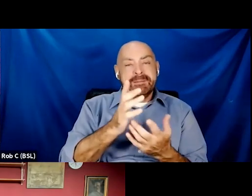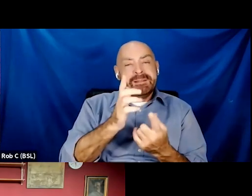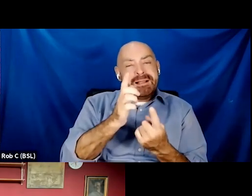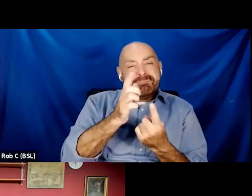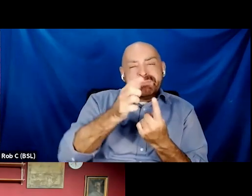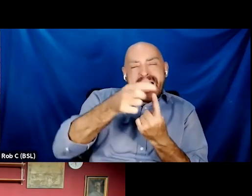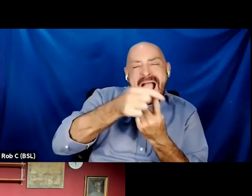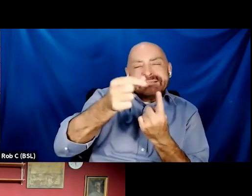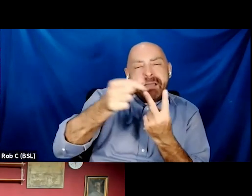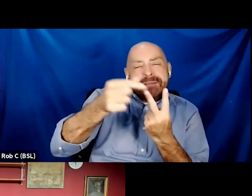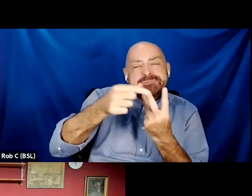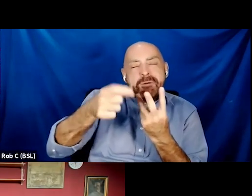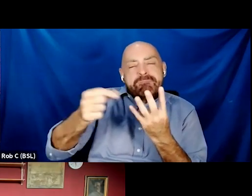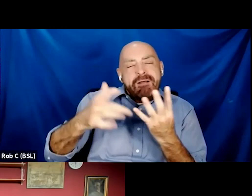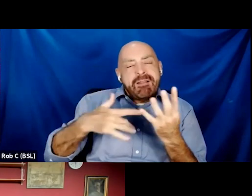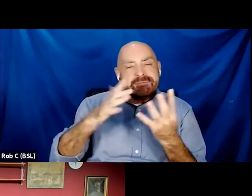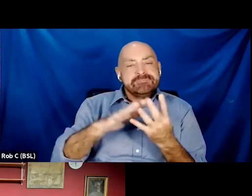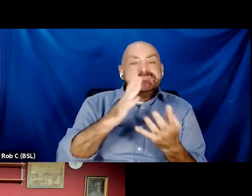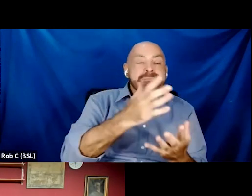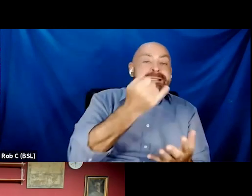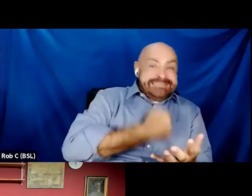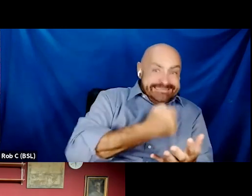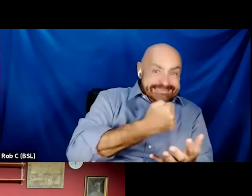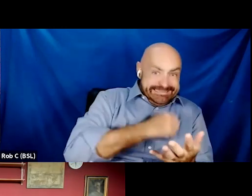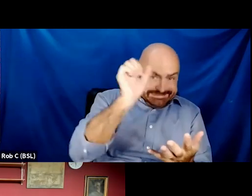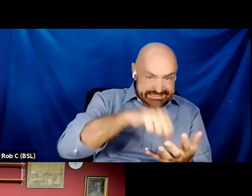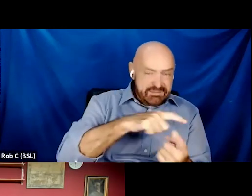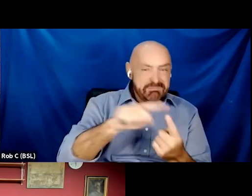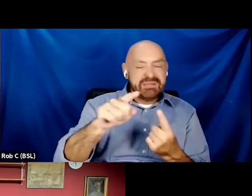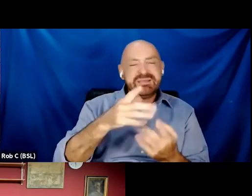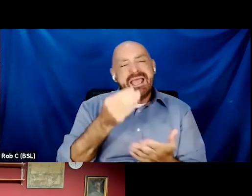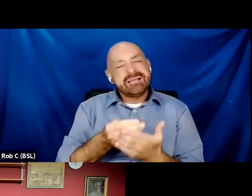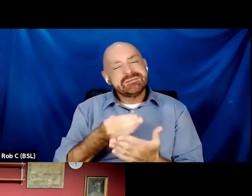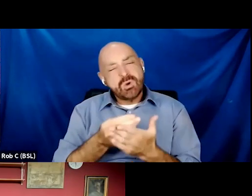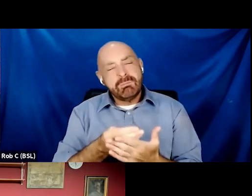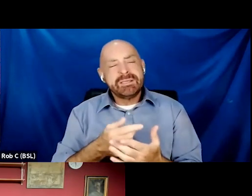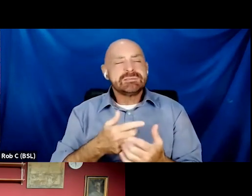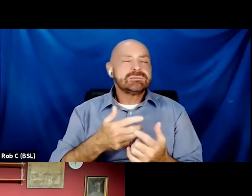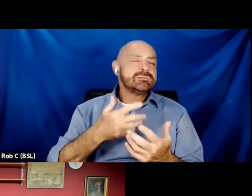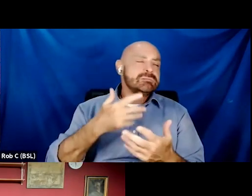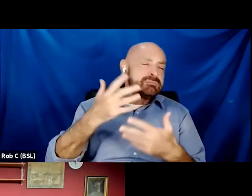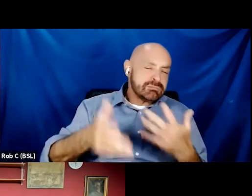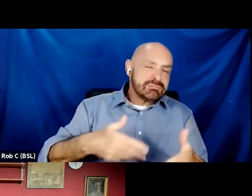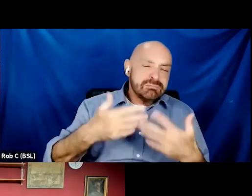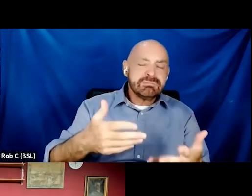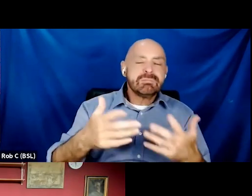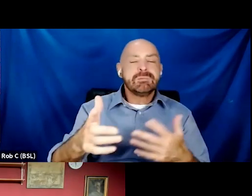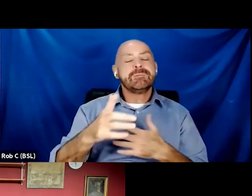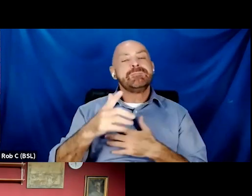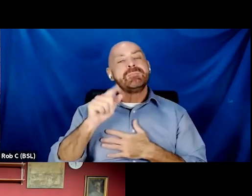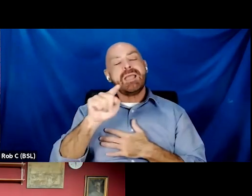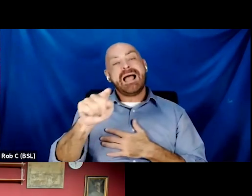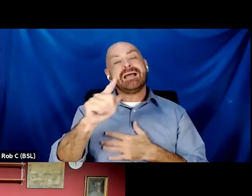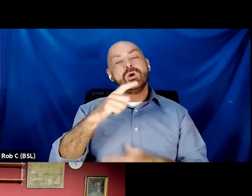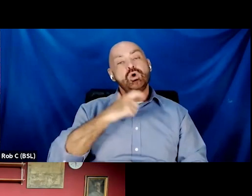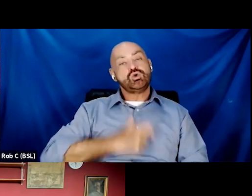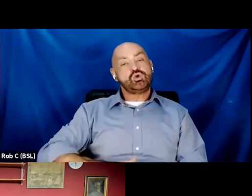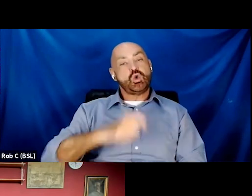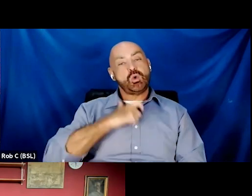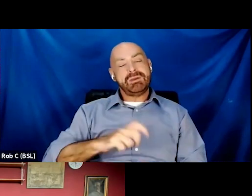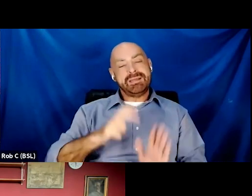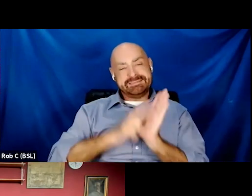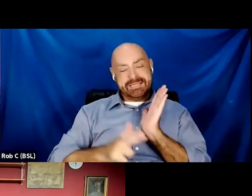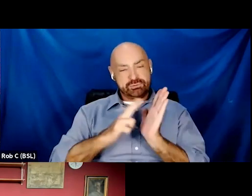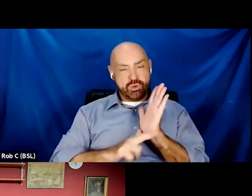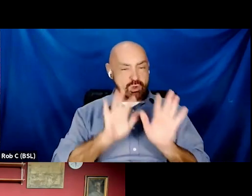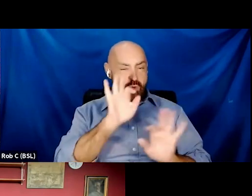the disease, but also worry about economic situations. And the nicest thing about human nature in it is that a series of questions were asked